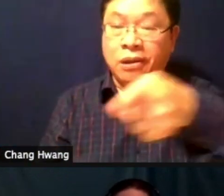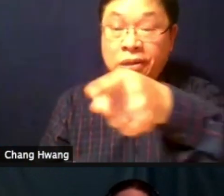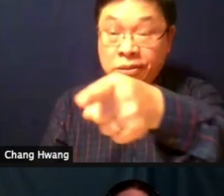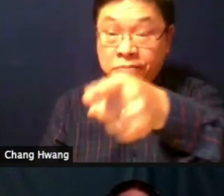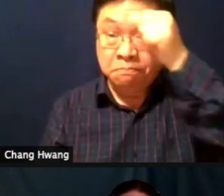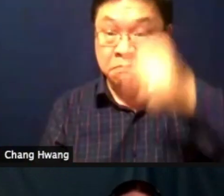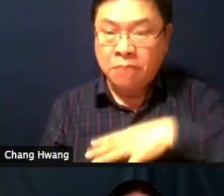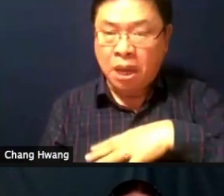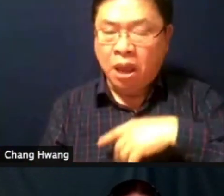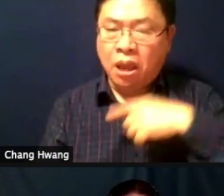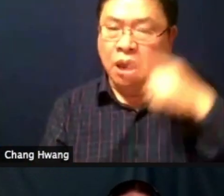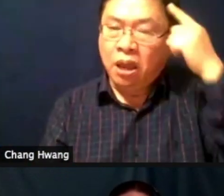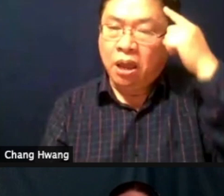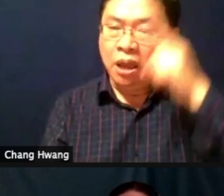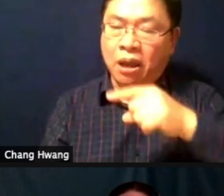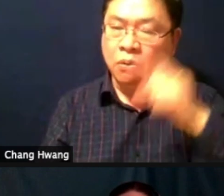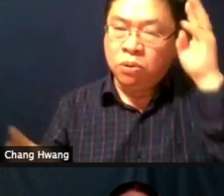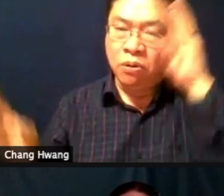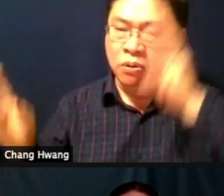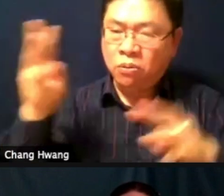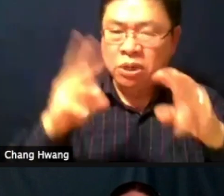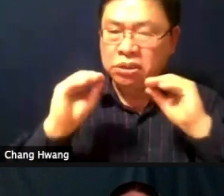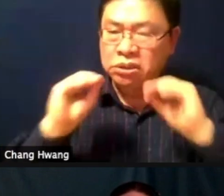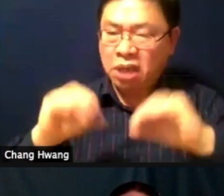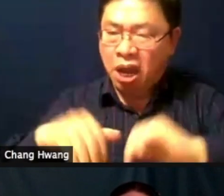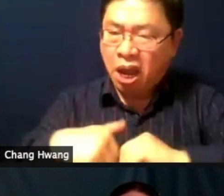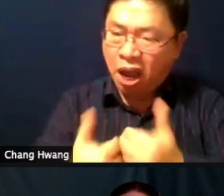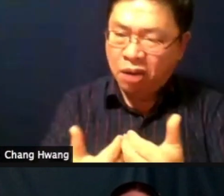that point. It wasn't something that they had learned.